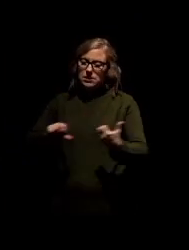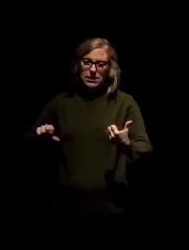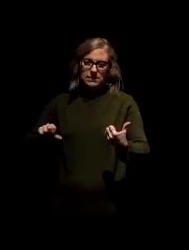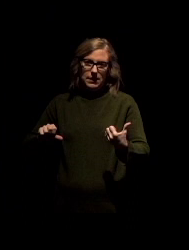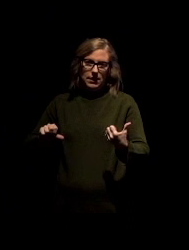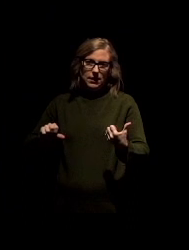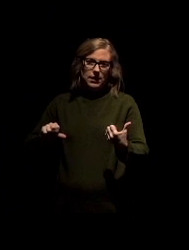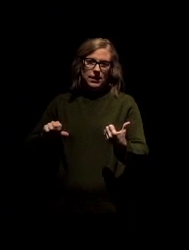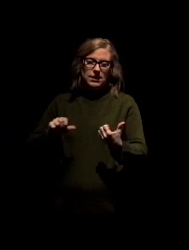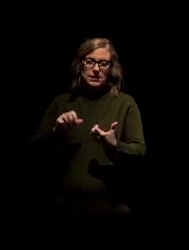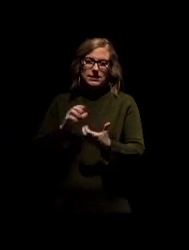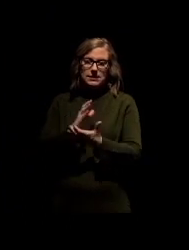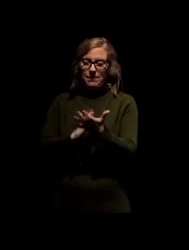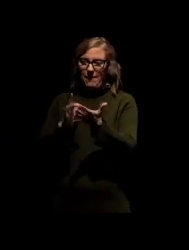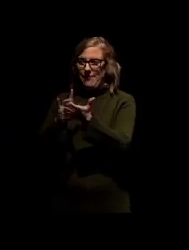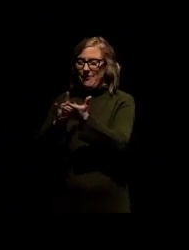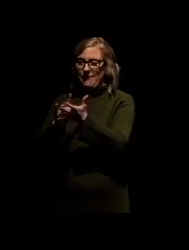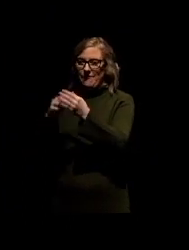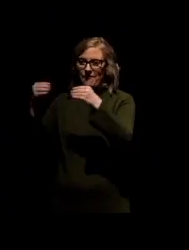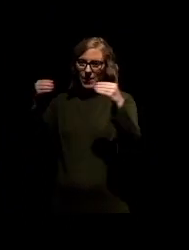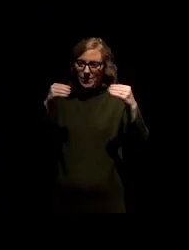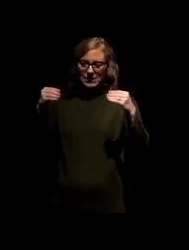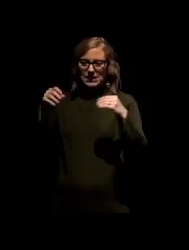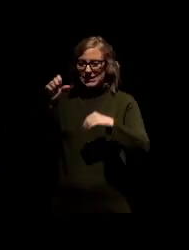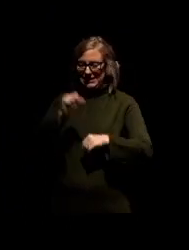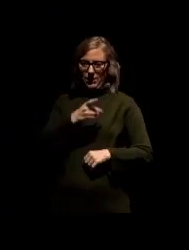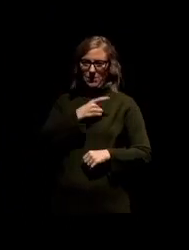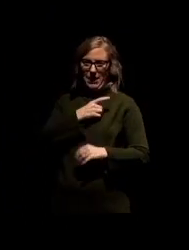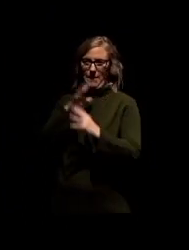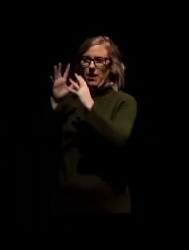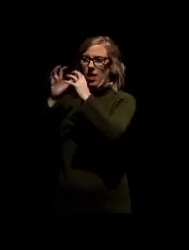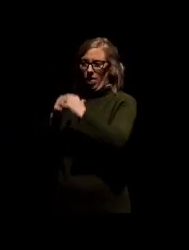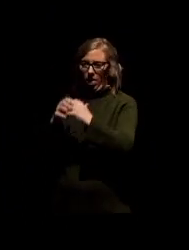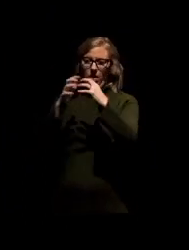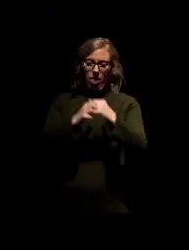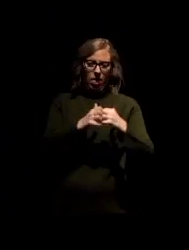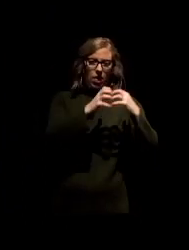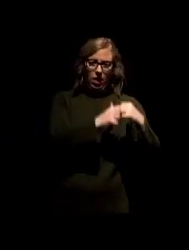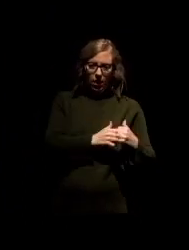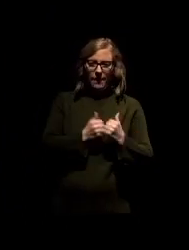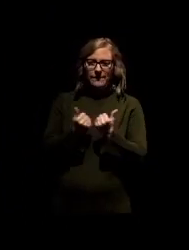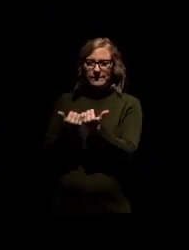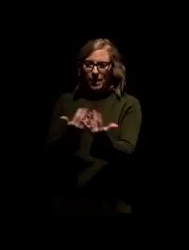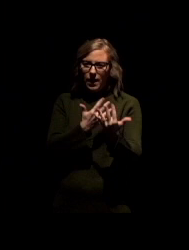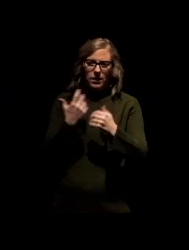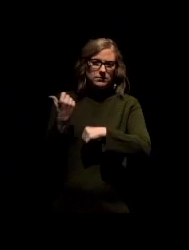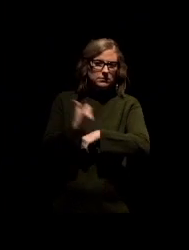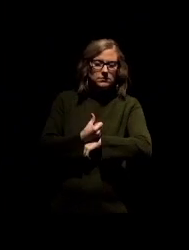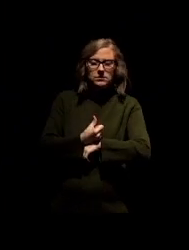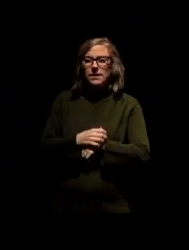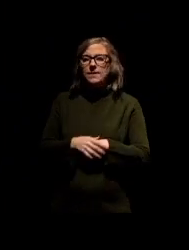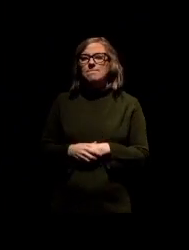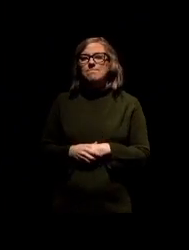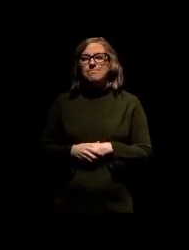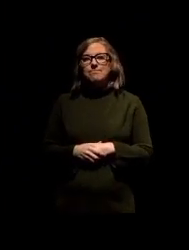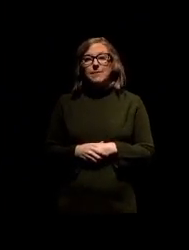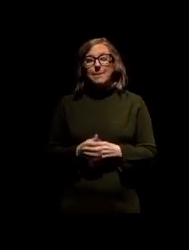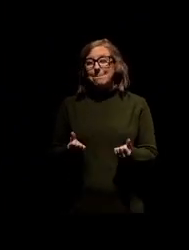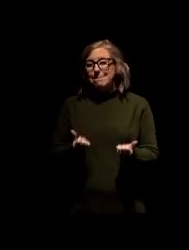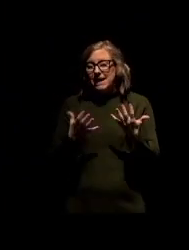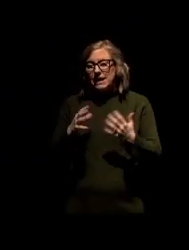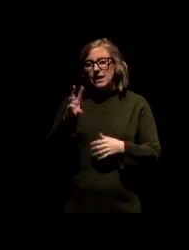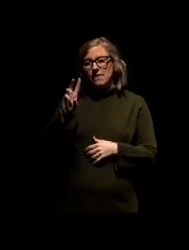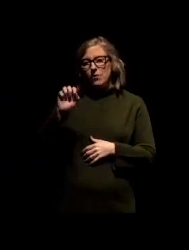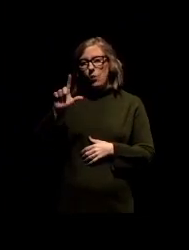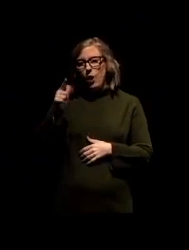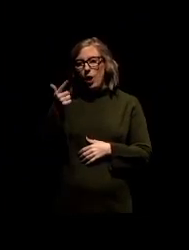some of the pharmacies in South Minneapolis, which is where we provide services. Many of the Walgreens and the